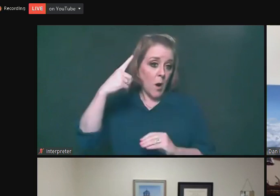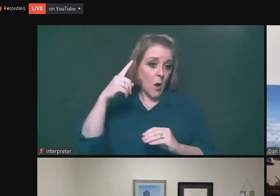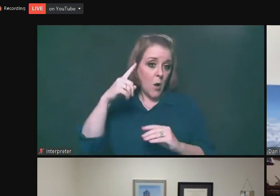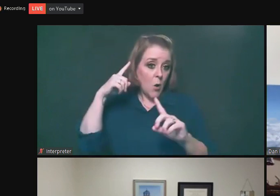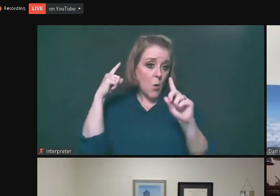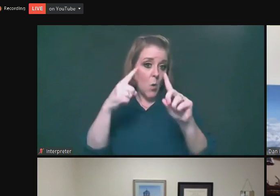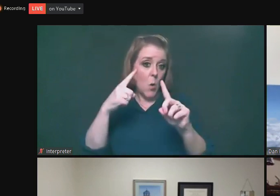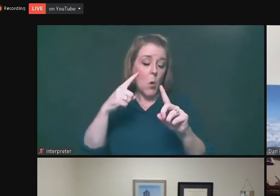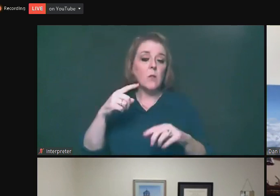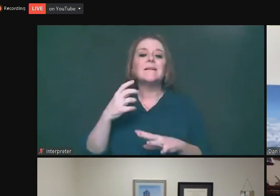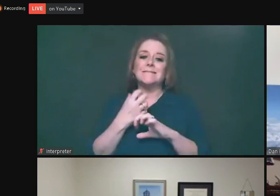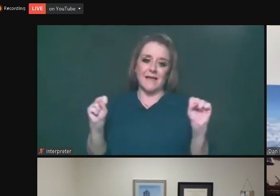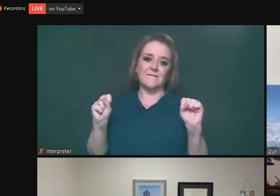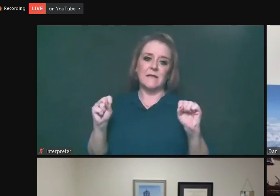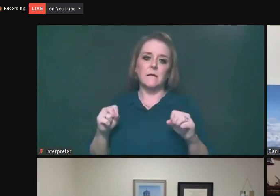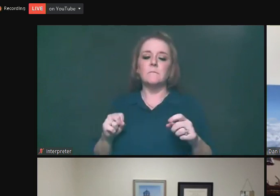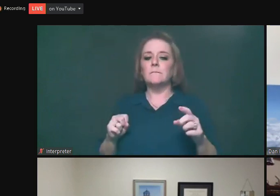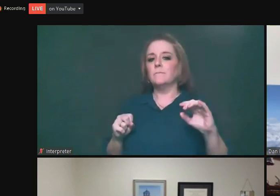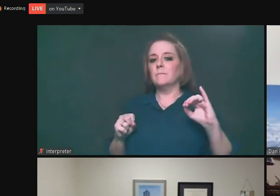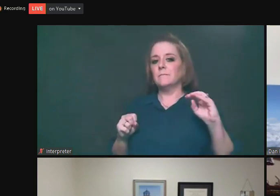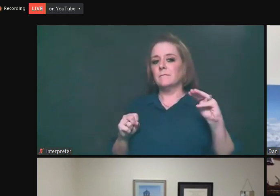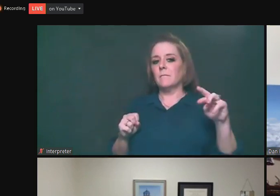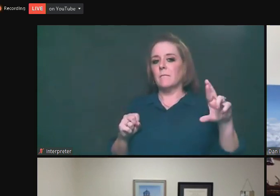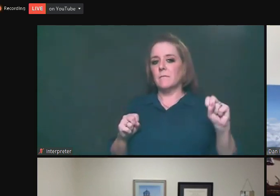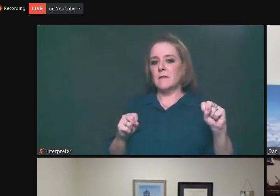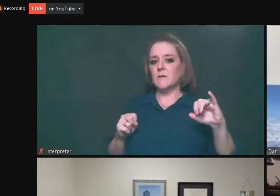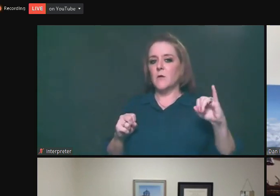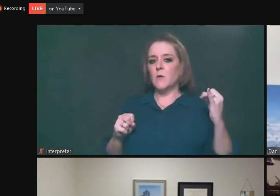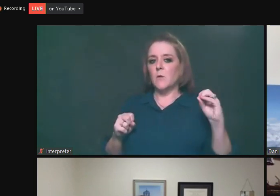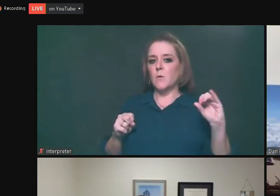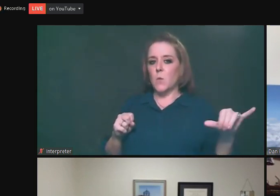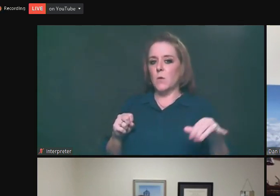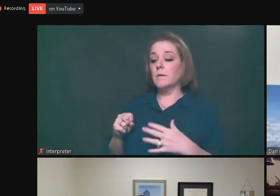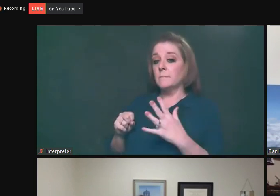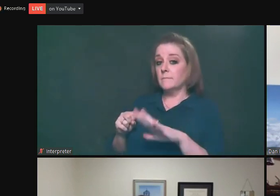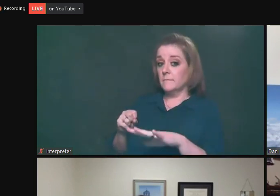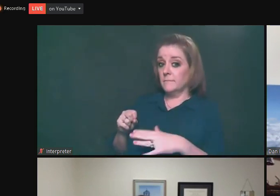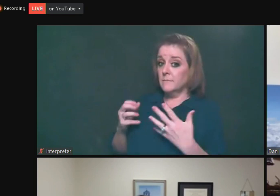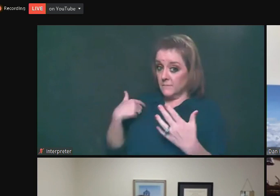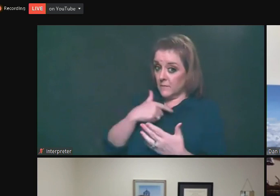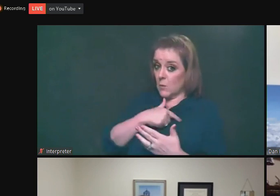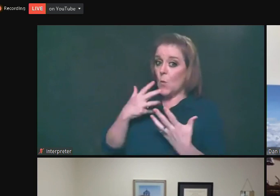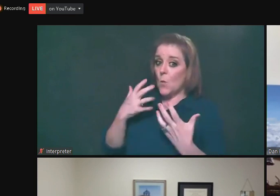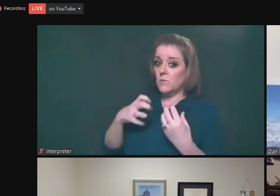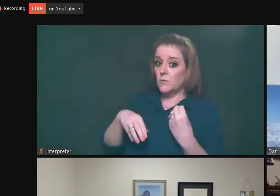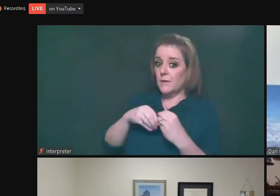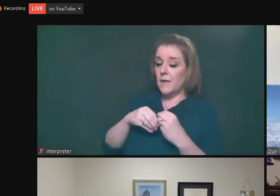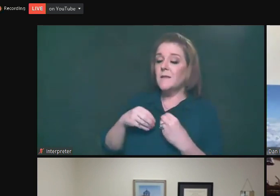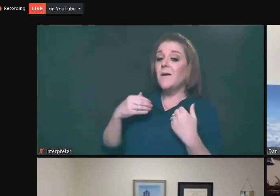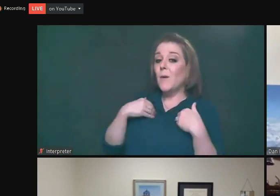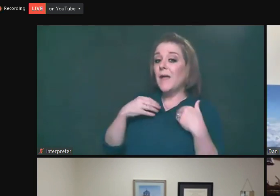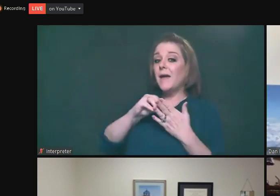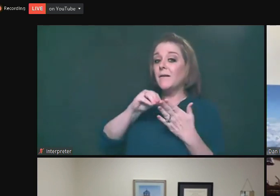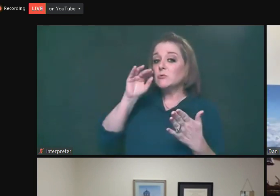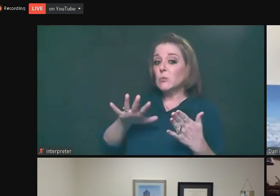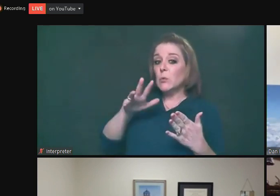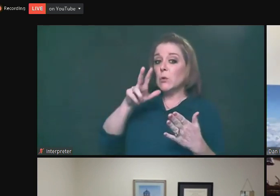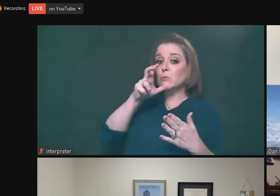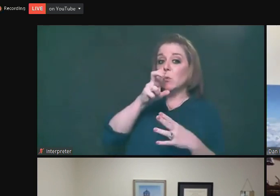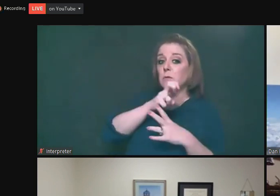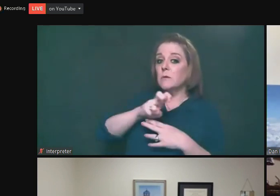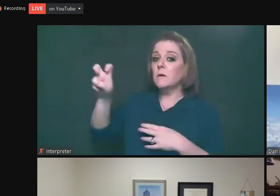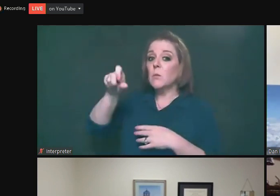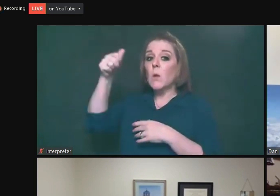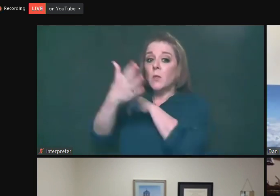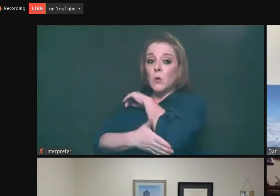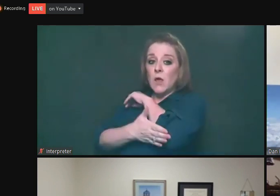And Matthew, I might add, we will also have students who are abroad at homes with their families